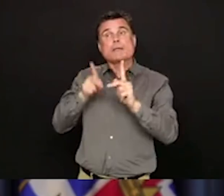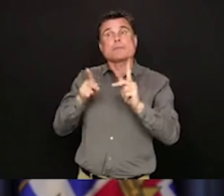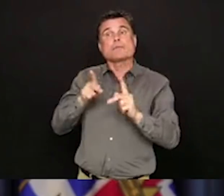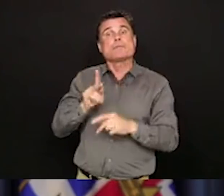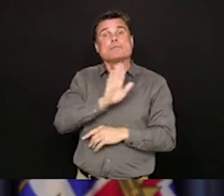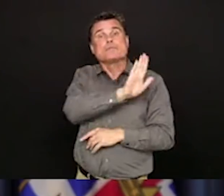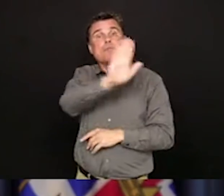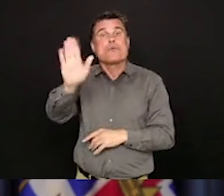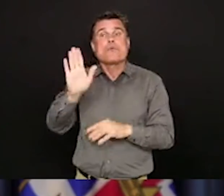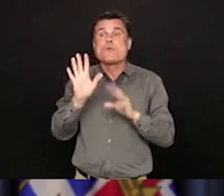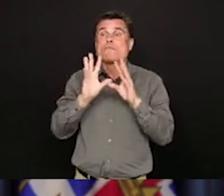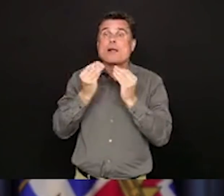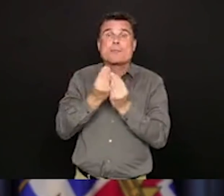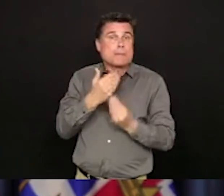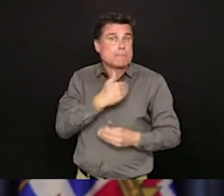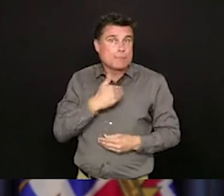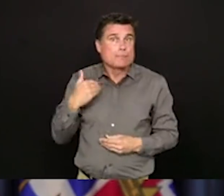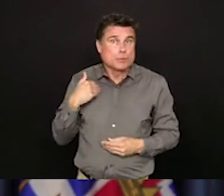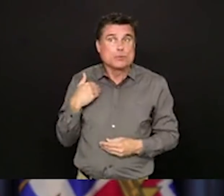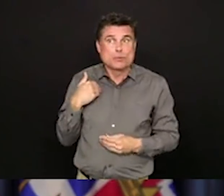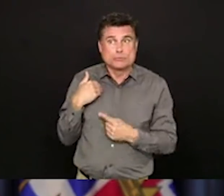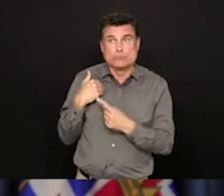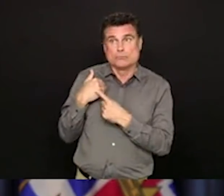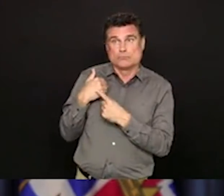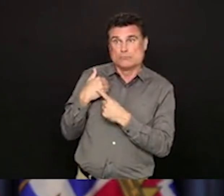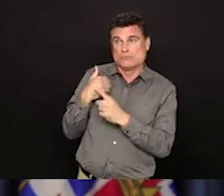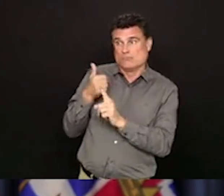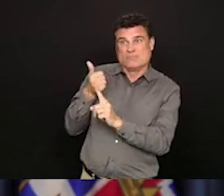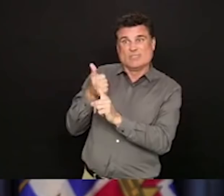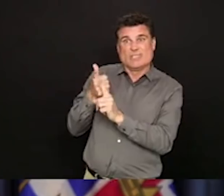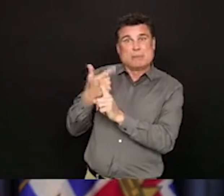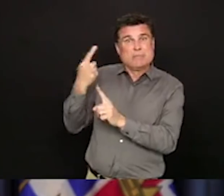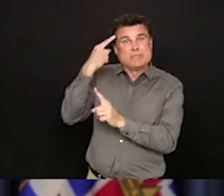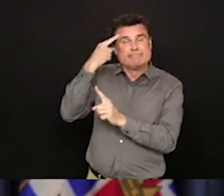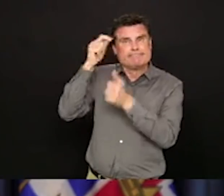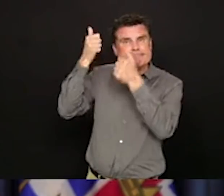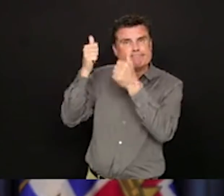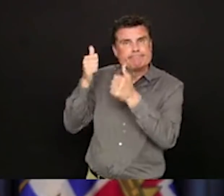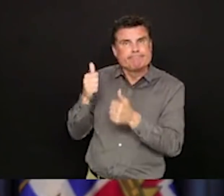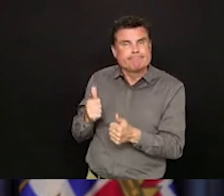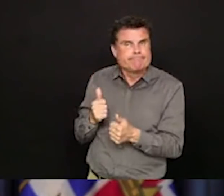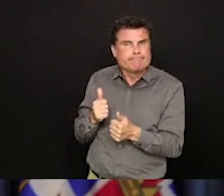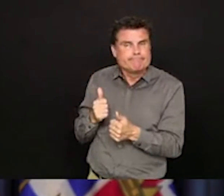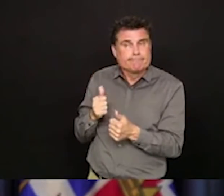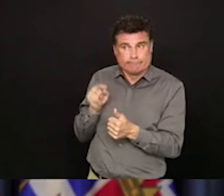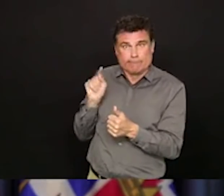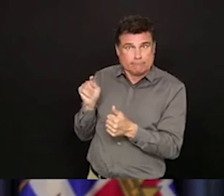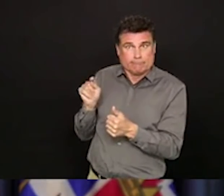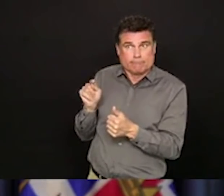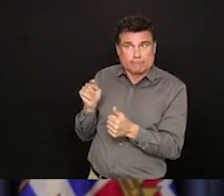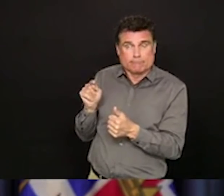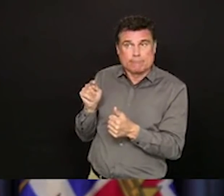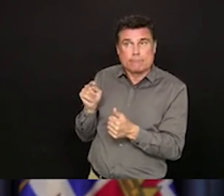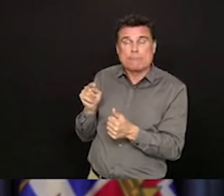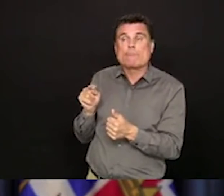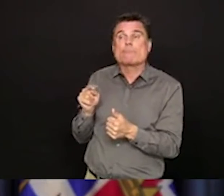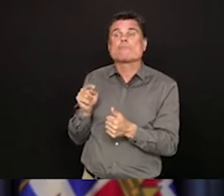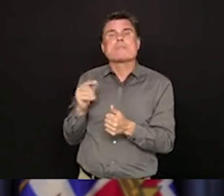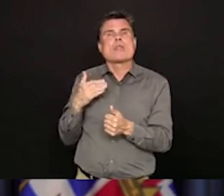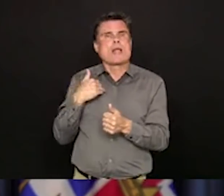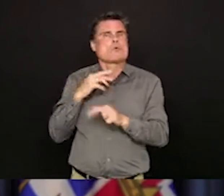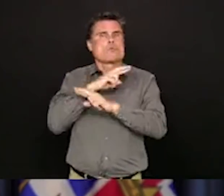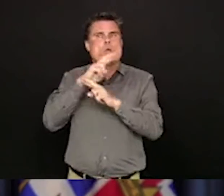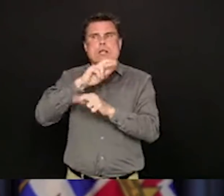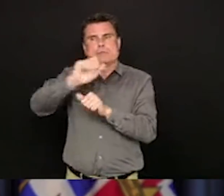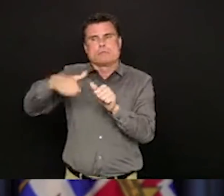Link Dementia Helpline that is available as a resource. This is run by the Alzheimer's Society of BC. Helpline staff and volunteers can